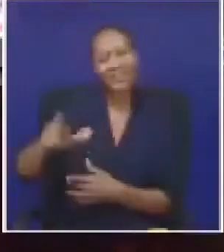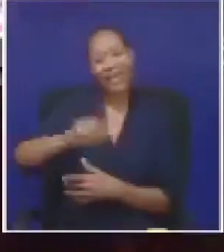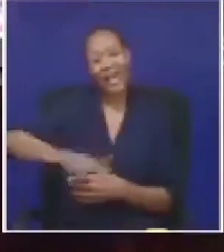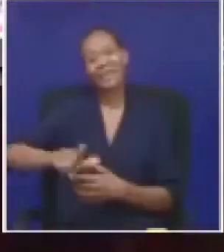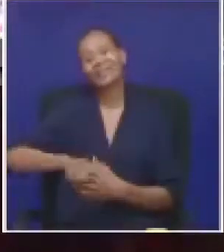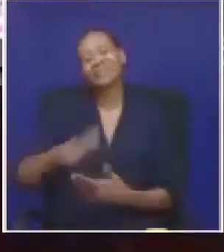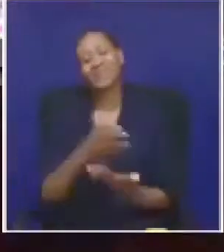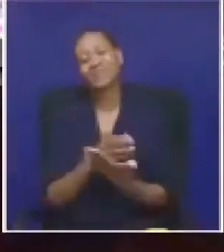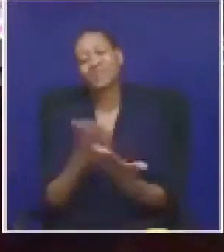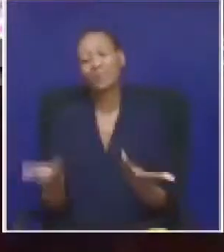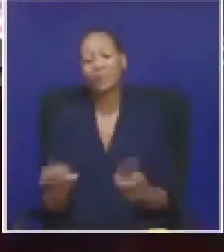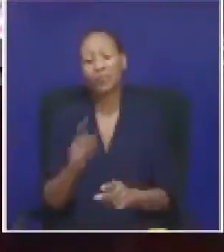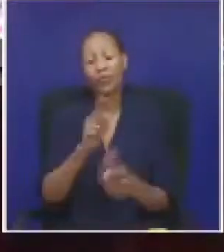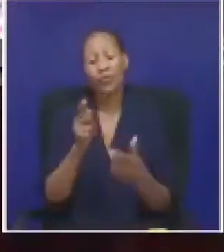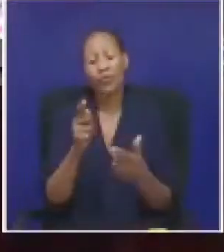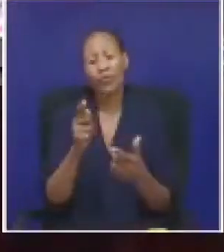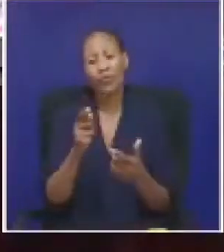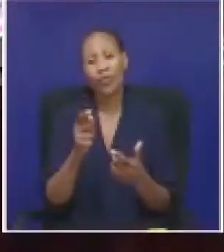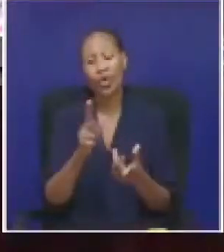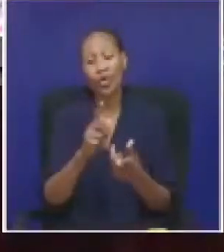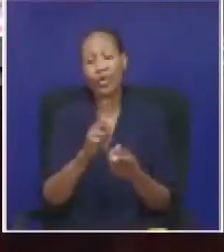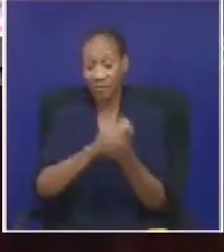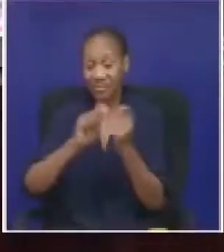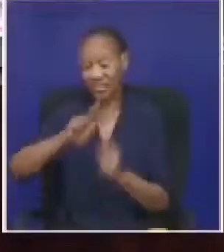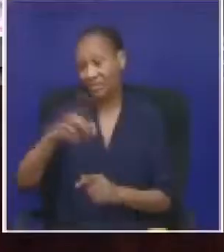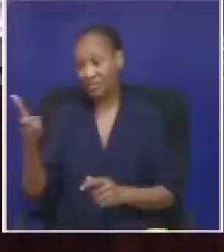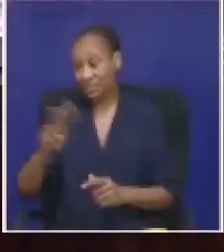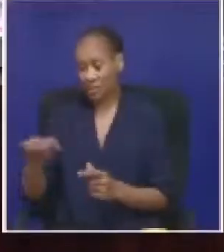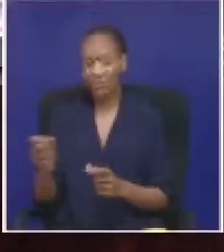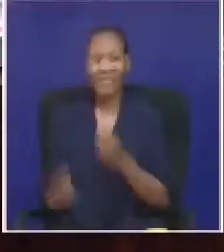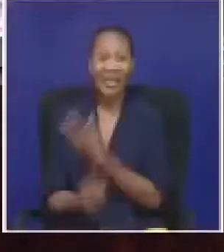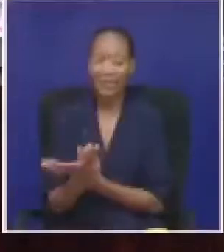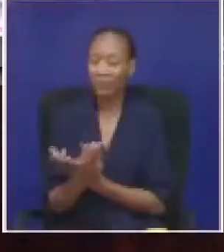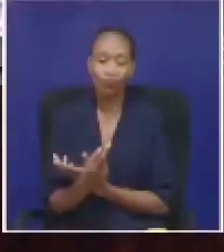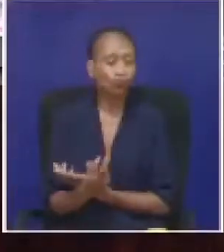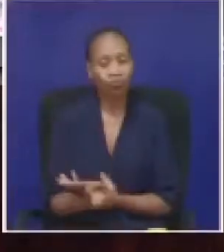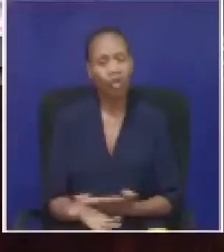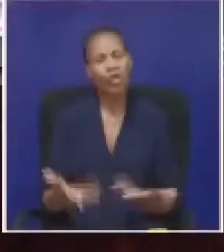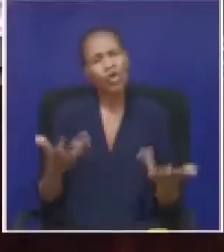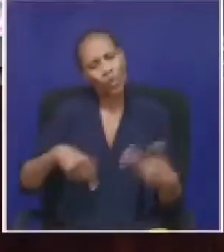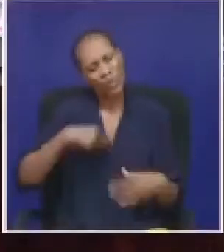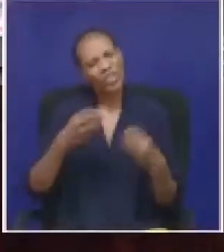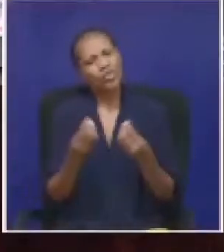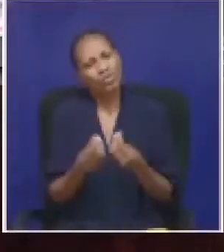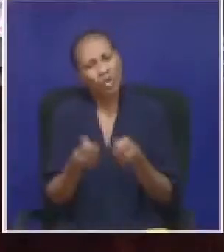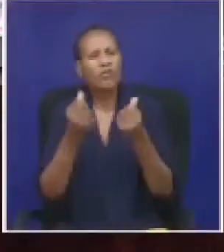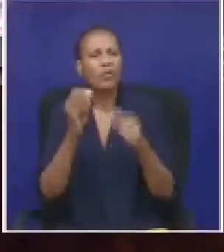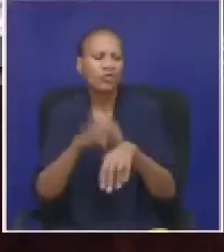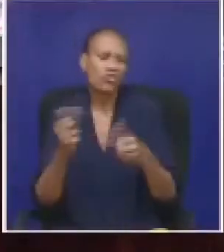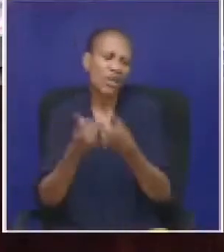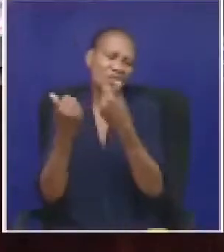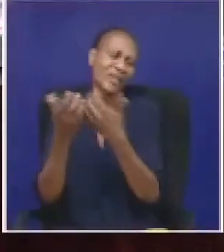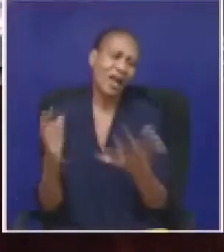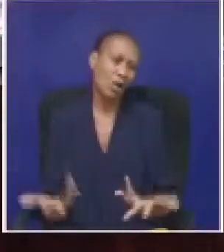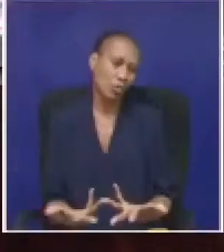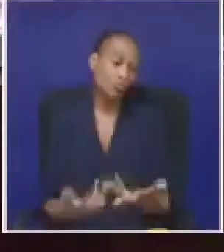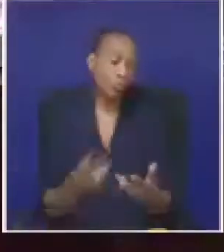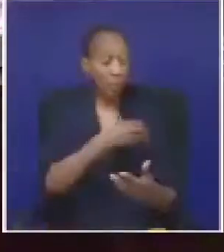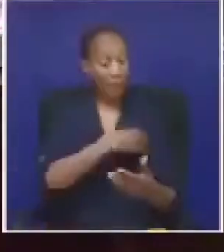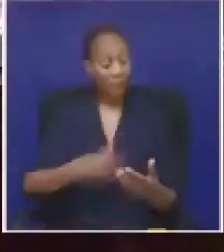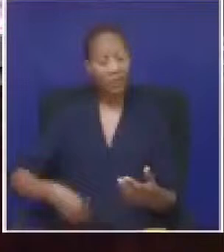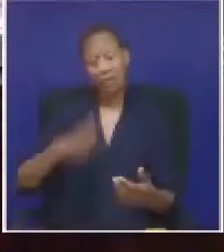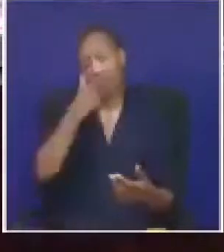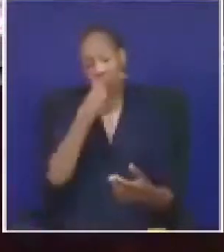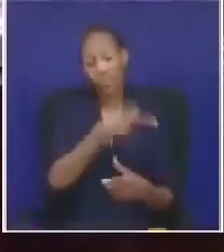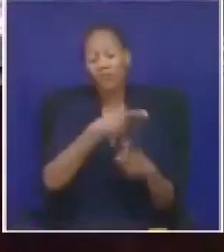reform program transfers. To address these challenges, President Cyril Ramaphosa signed the